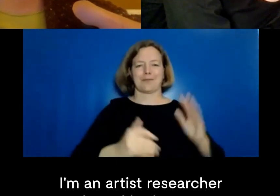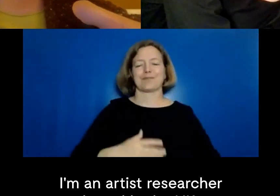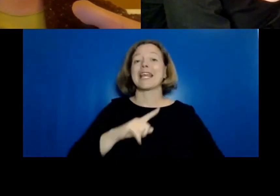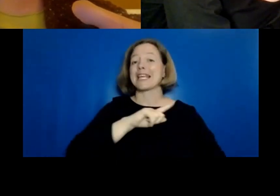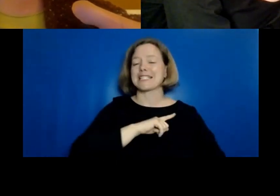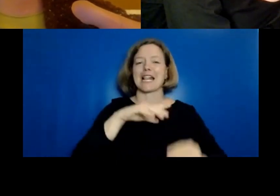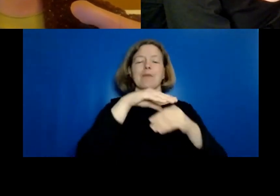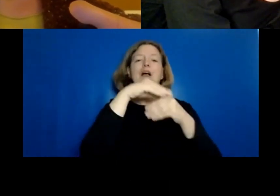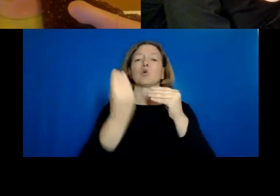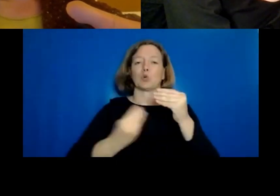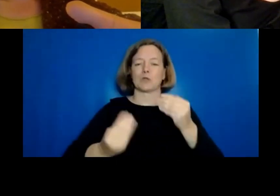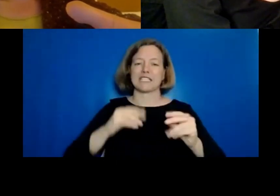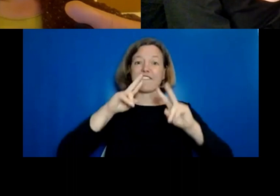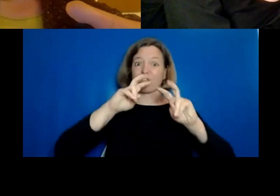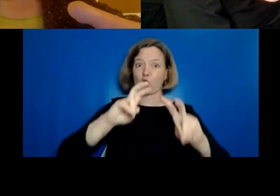the UK.